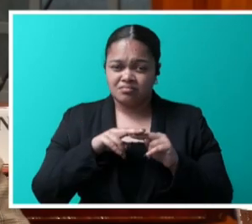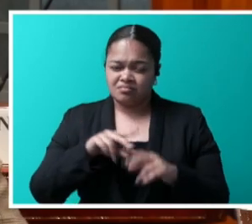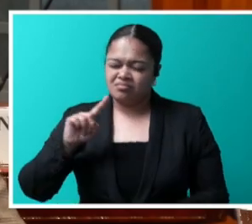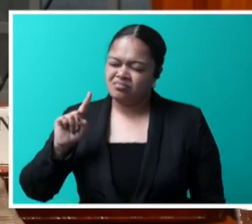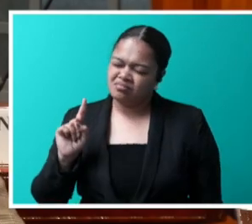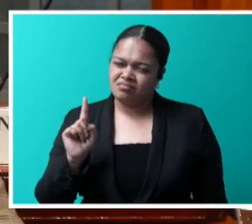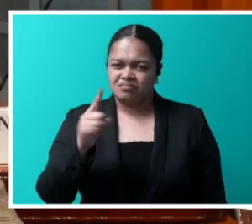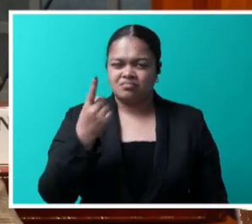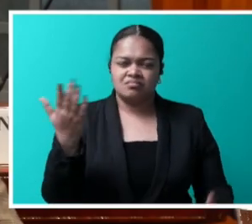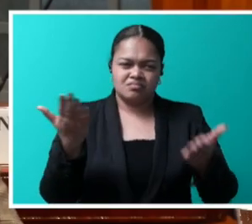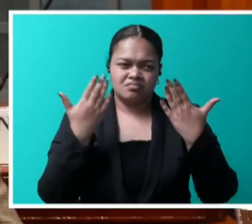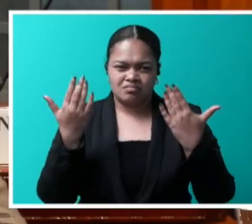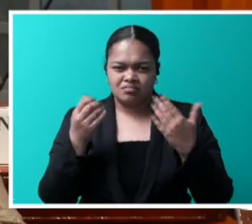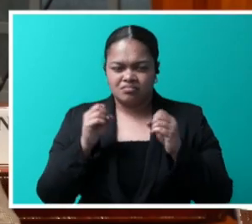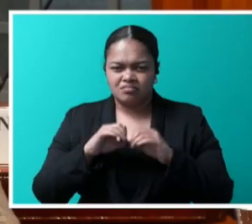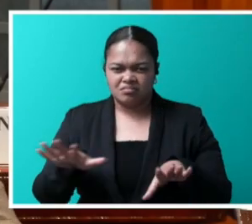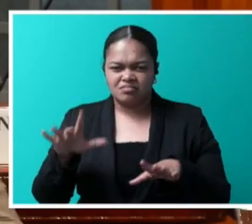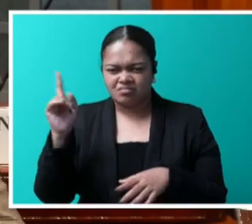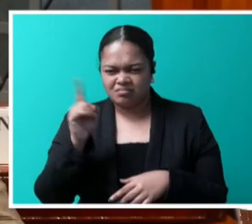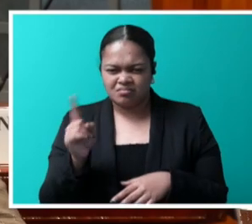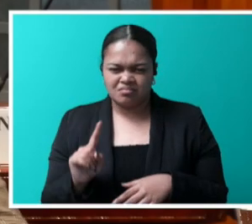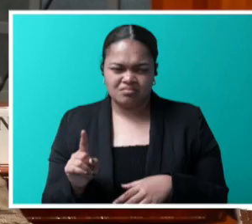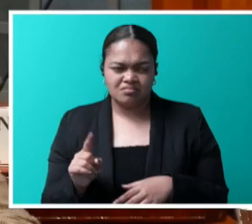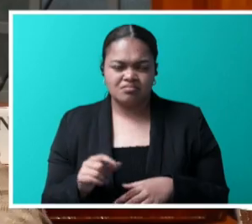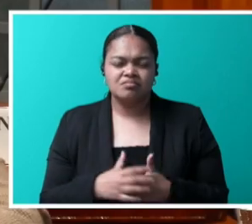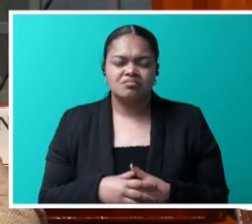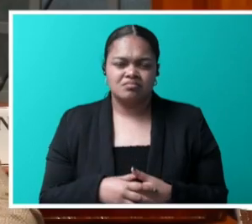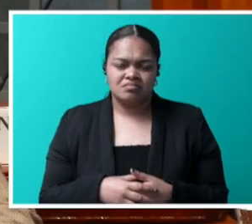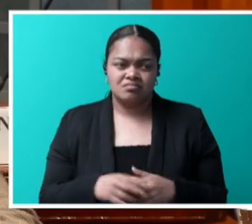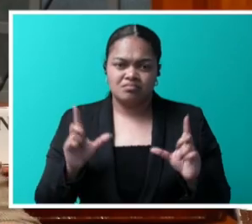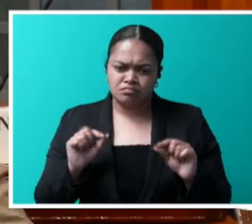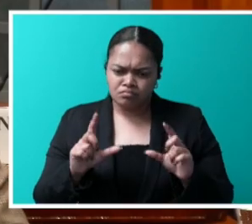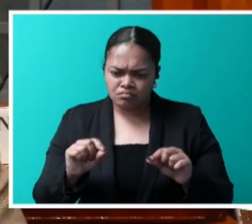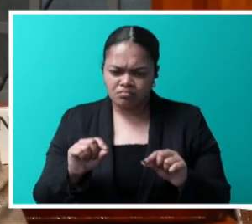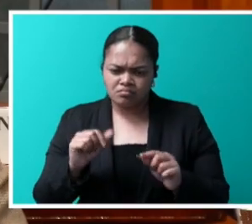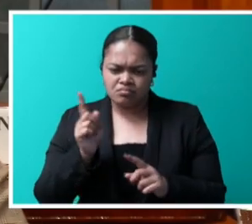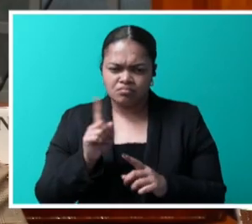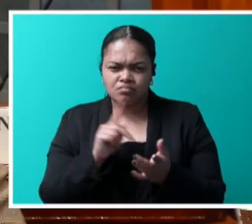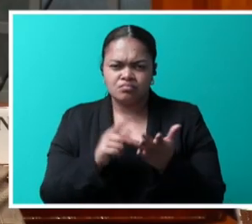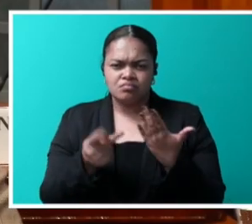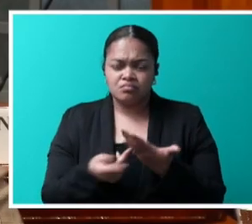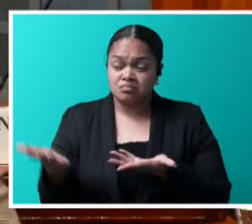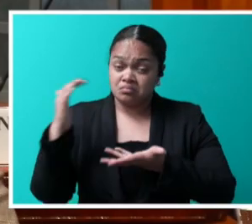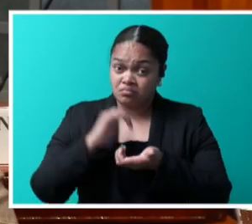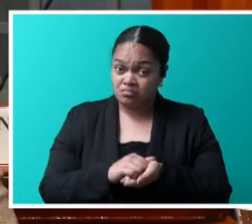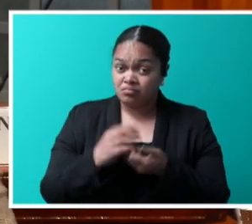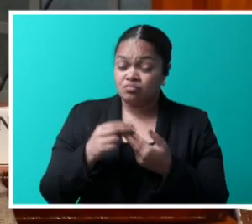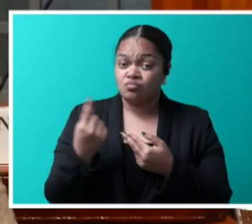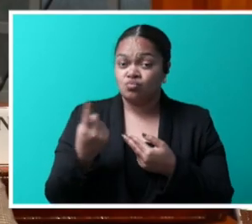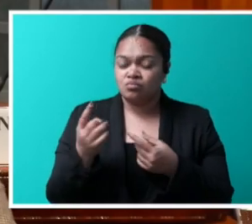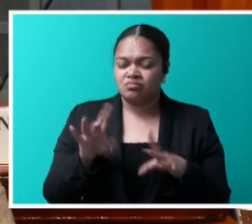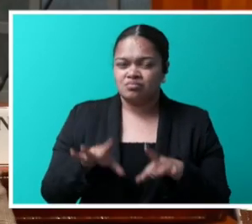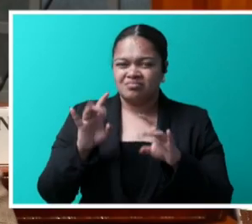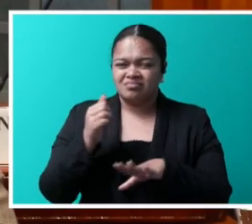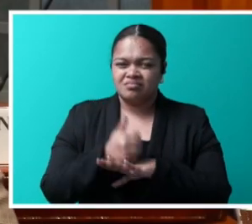airborne electromagnetic survey was undertaken, and it was undertaken in partnership with the Australian